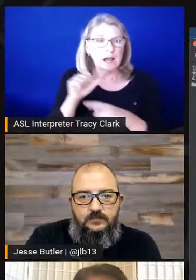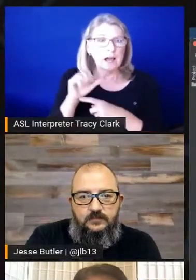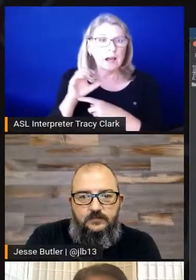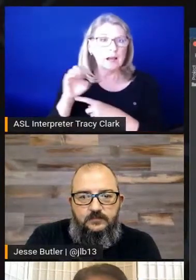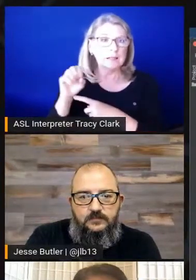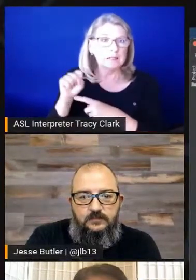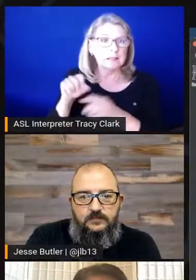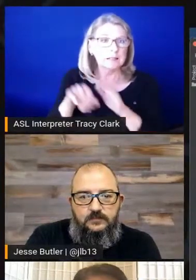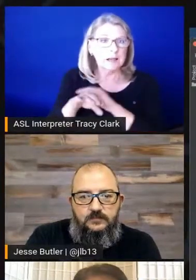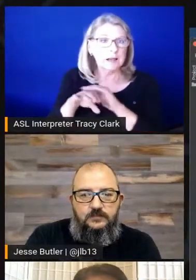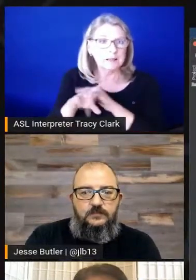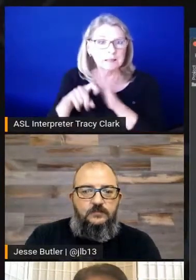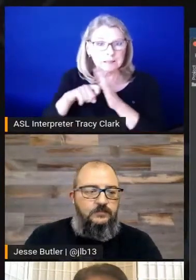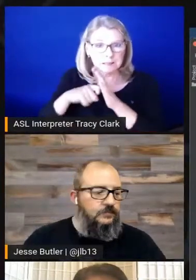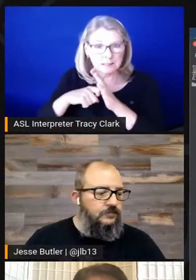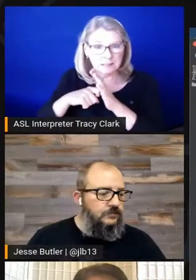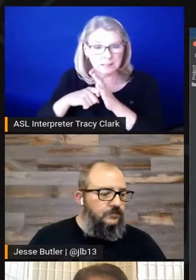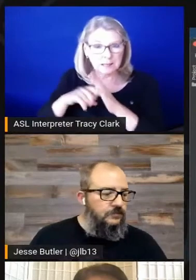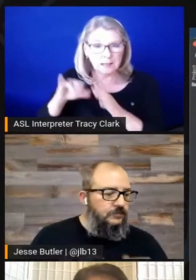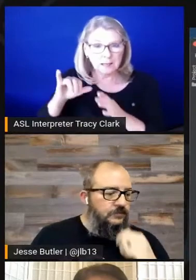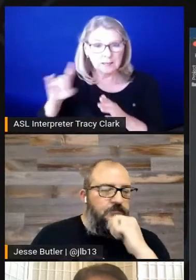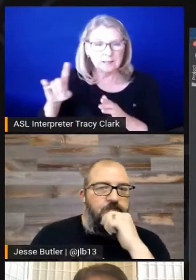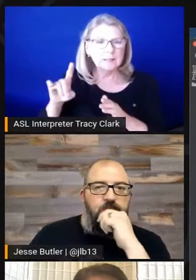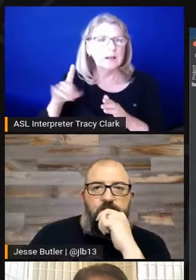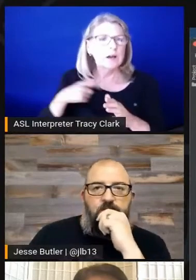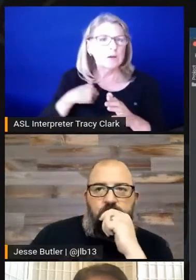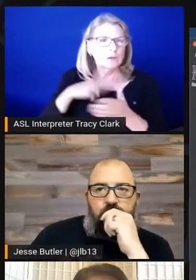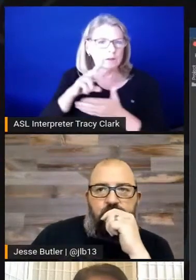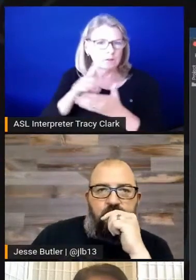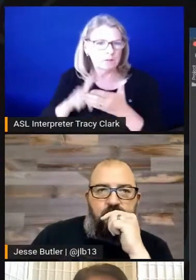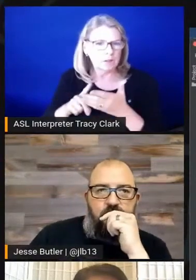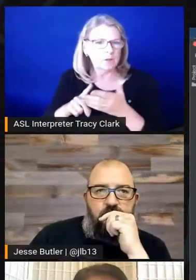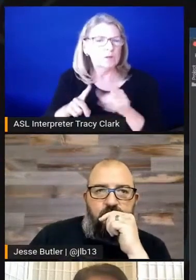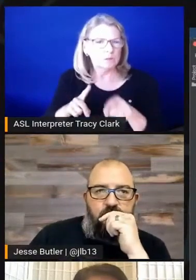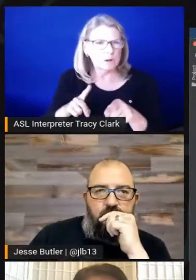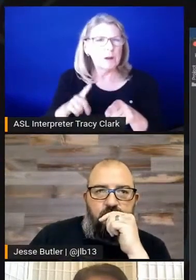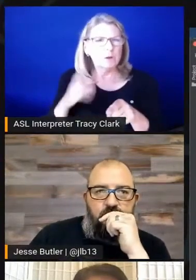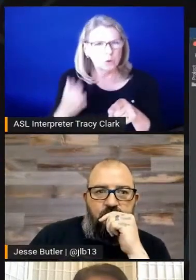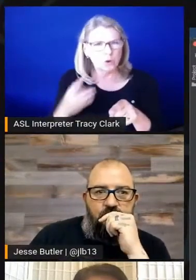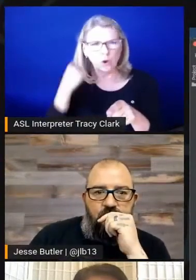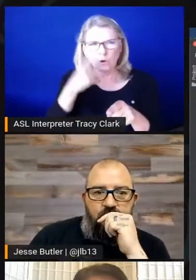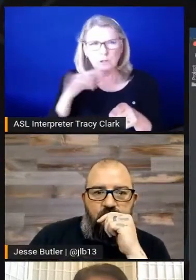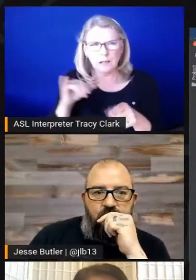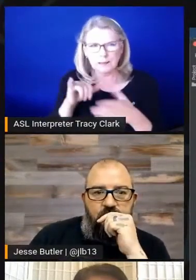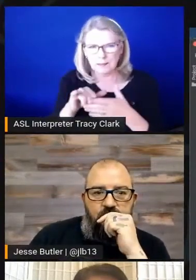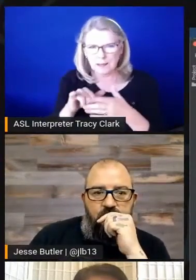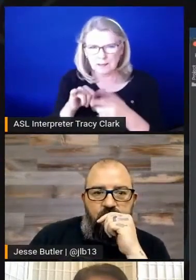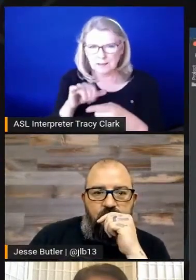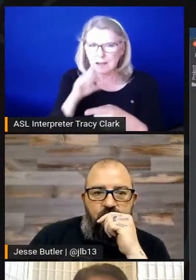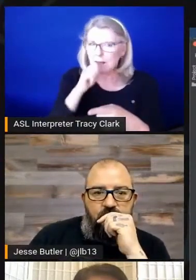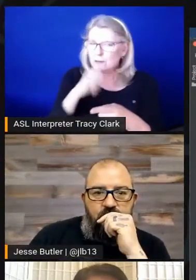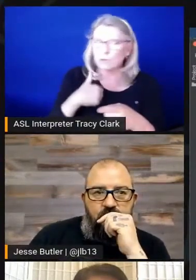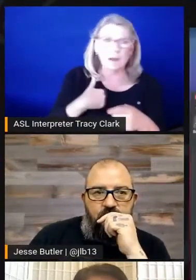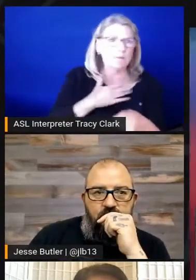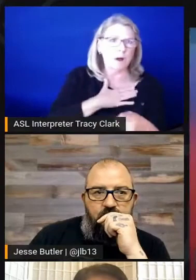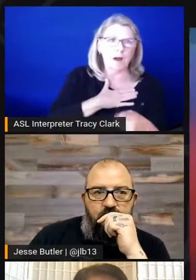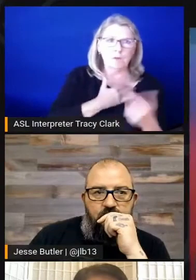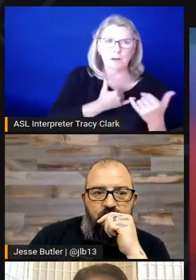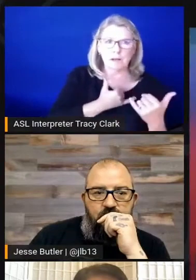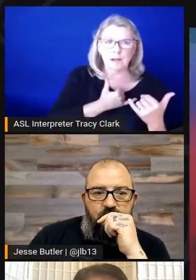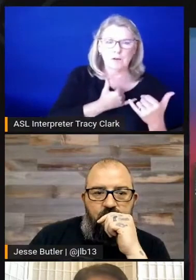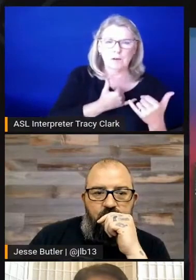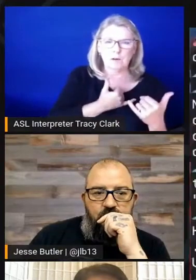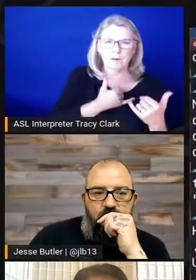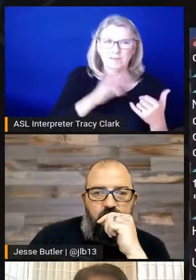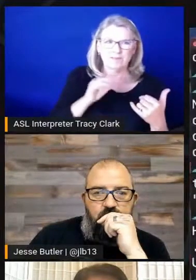configured, one way you can do that is through environment variables, and this is what it might look like. I currently don't have mine, obviously, but I will be using them for the